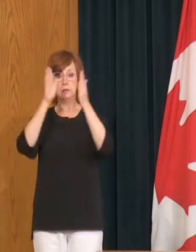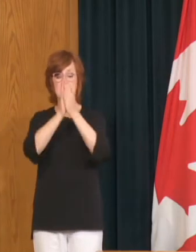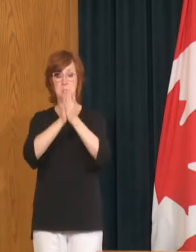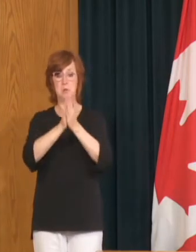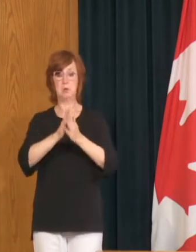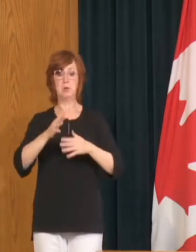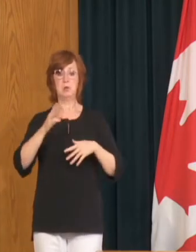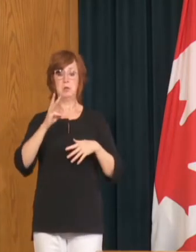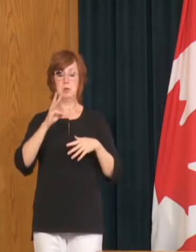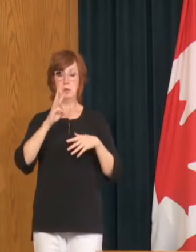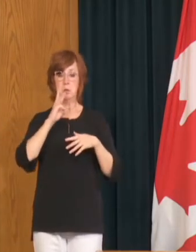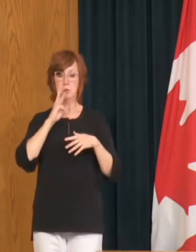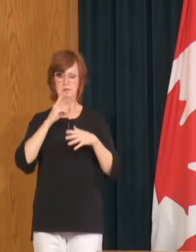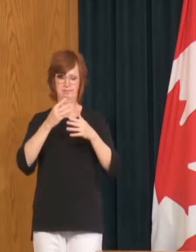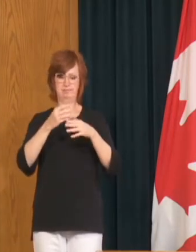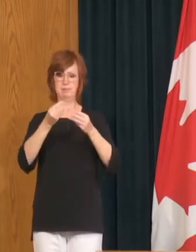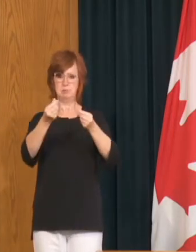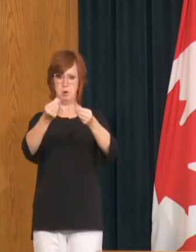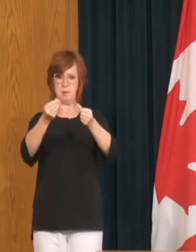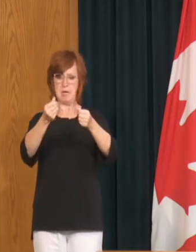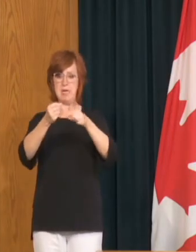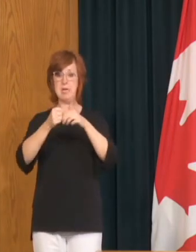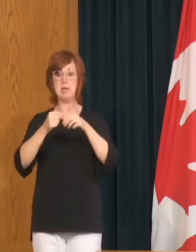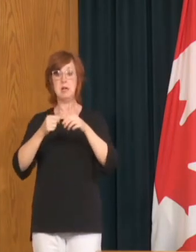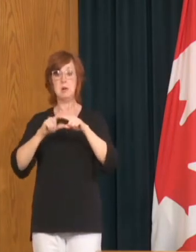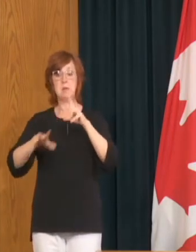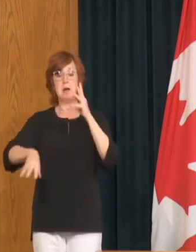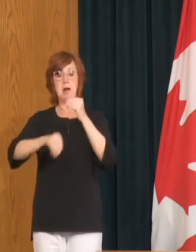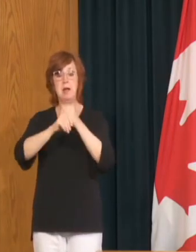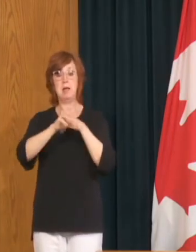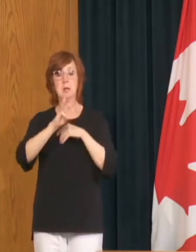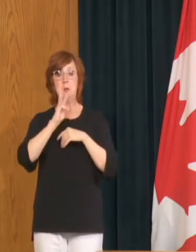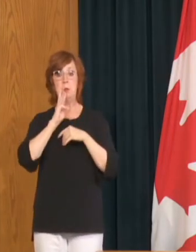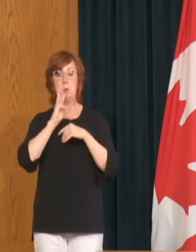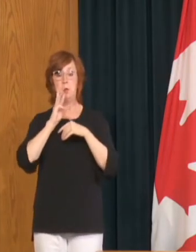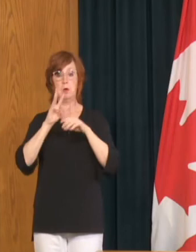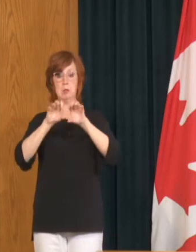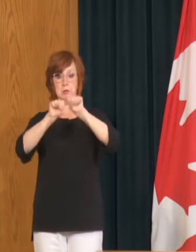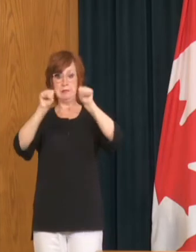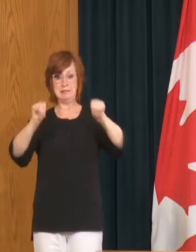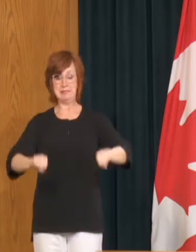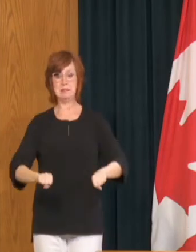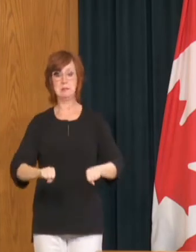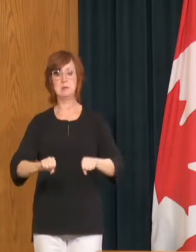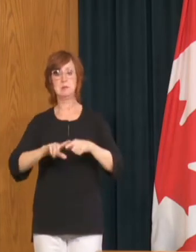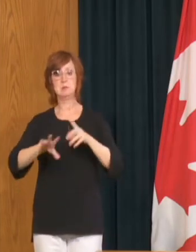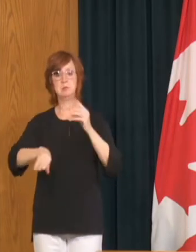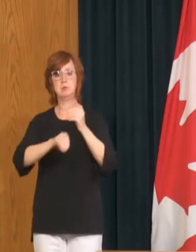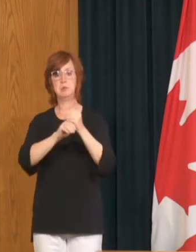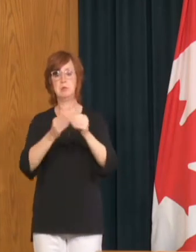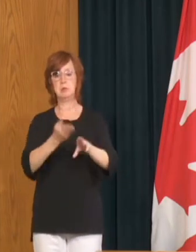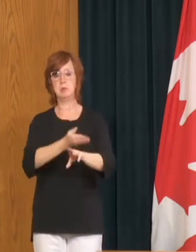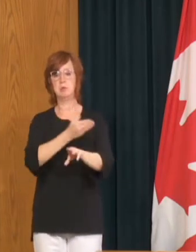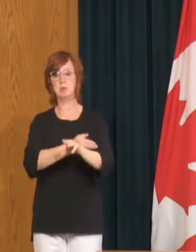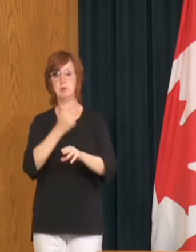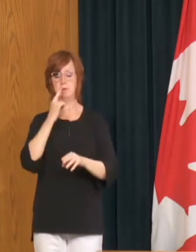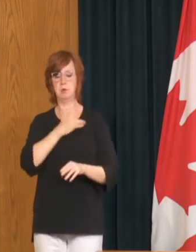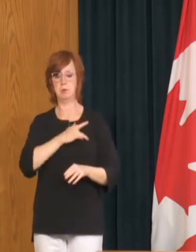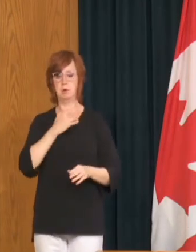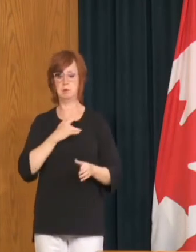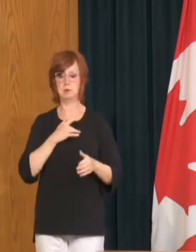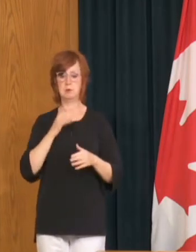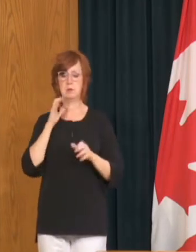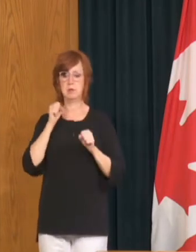billion in exports, but starting to look at 35, 40 billion in the years ahead. Steph? Yeah, Mr.